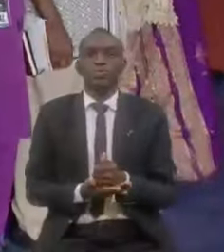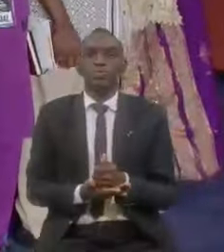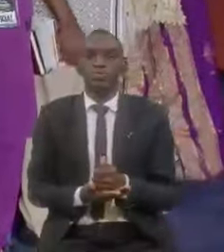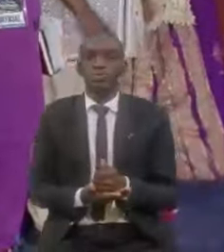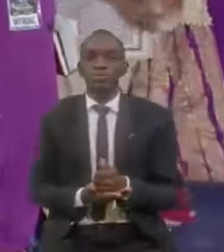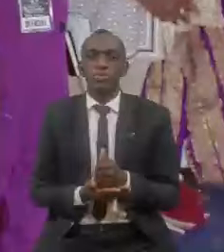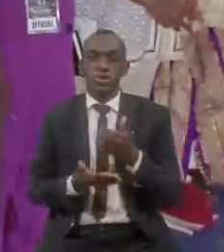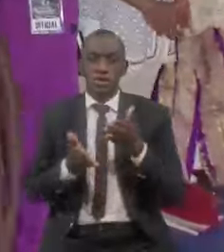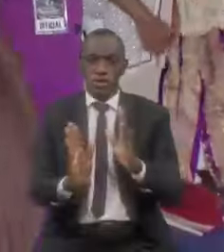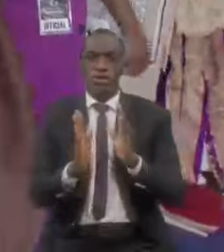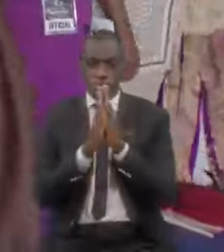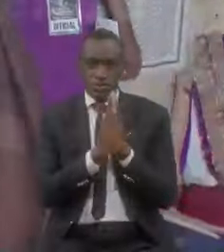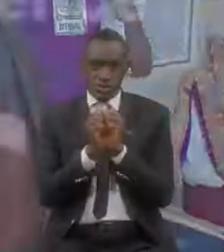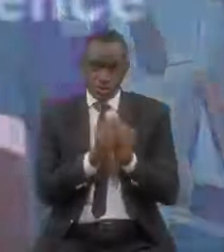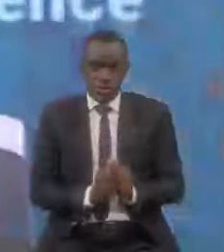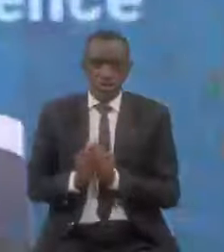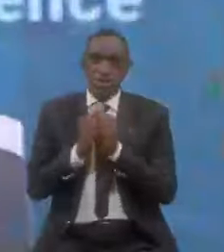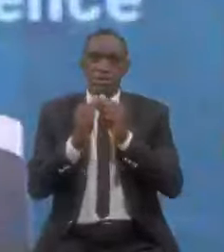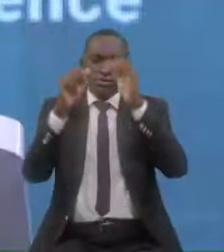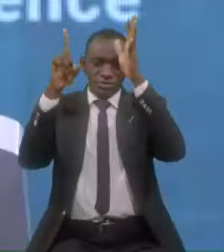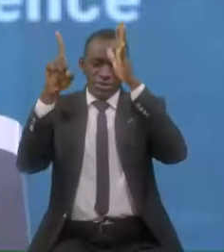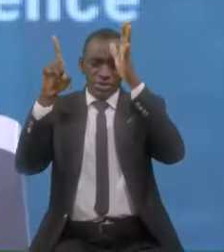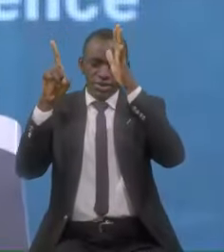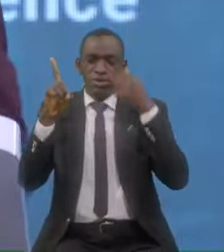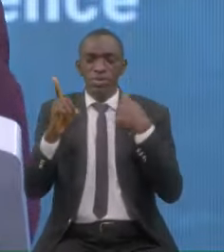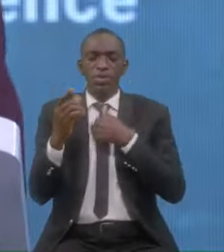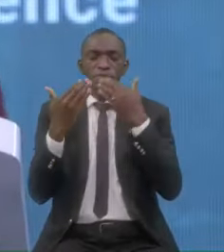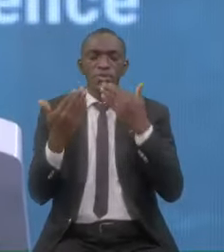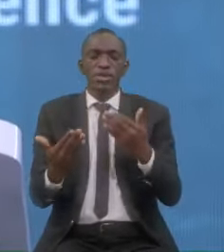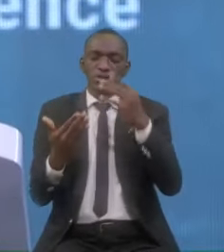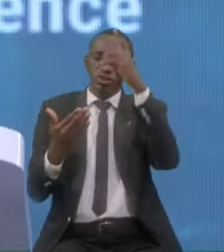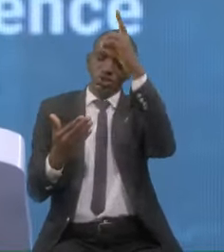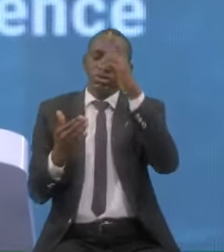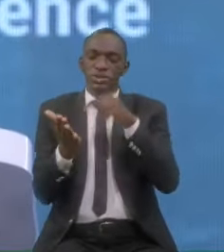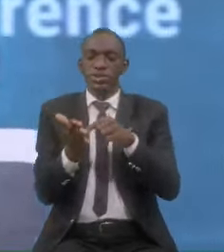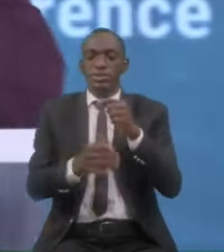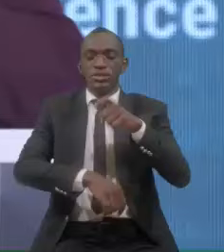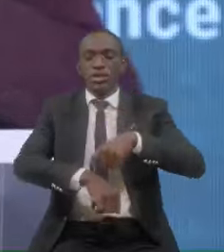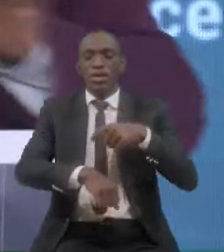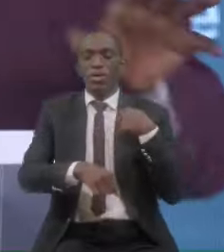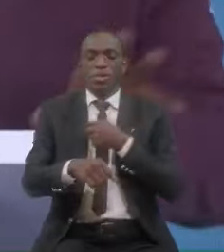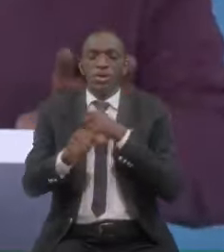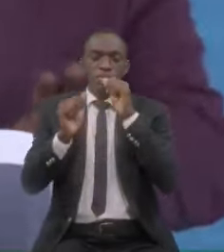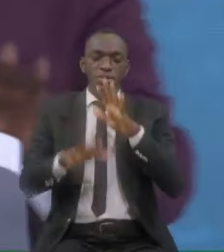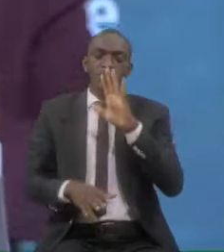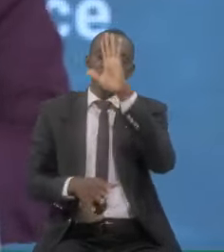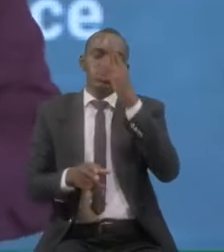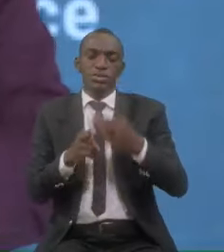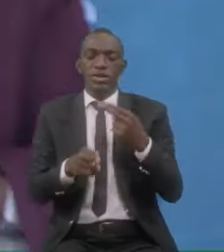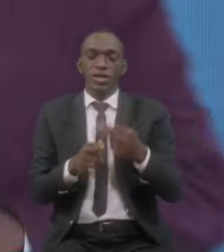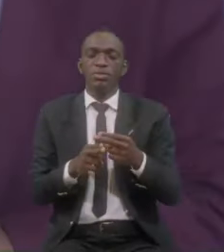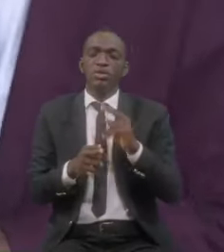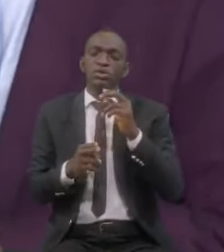Let's pray together. Father, we thank you at this time and bless your name. What a great, mighty,